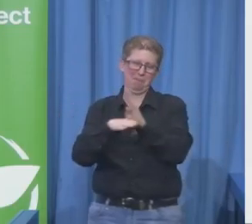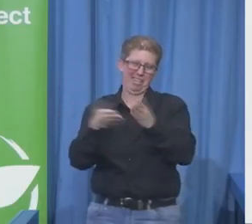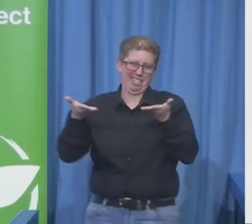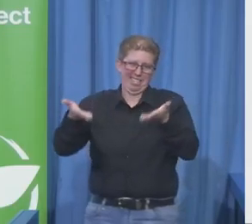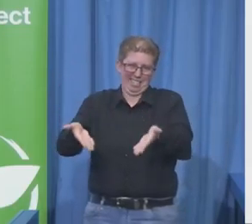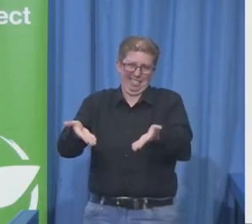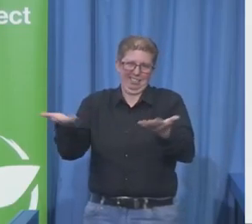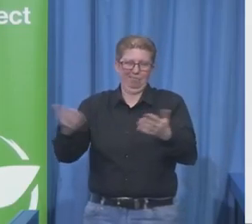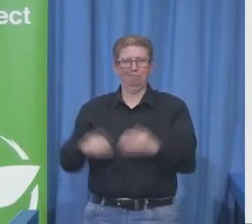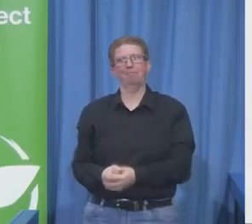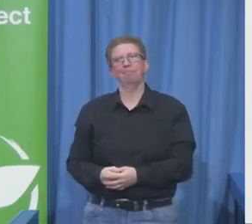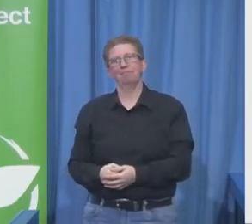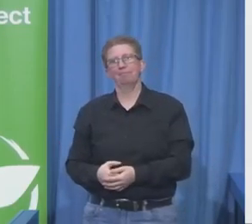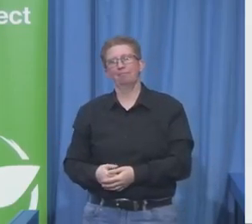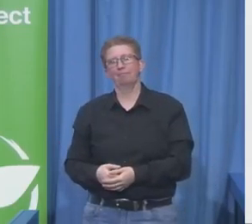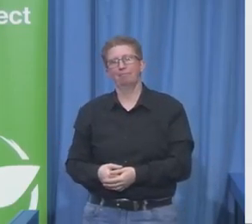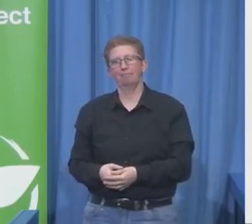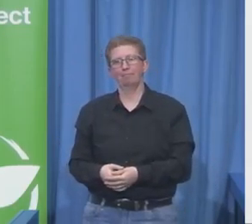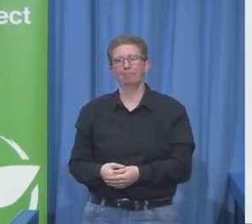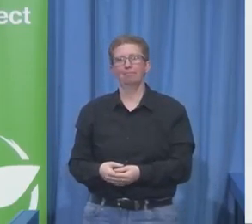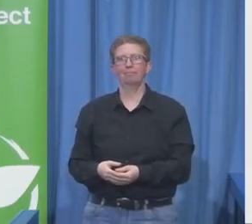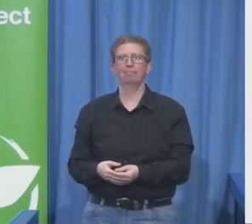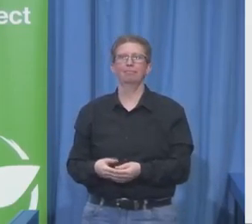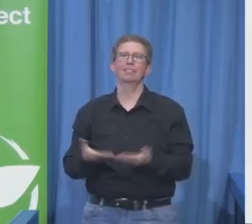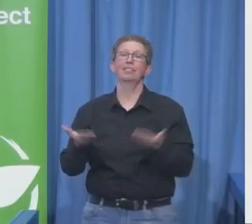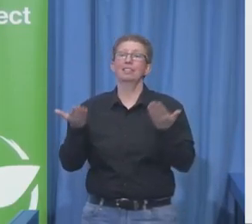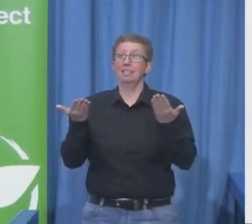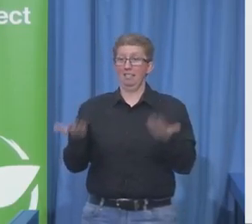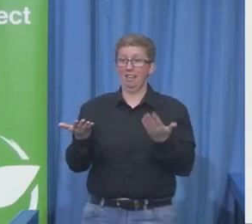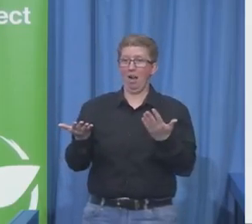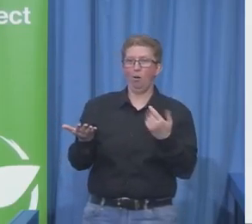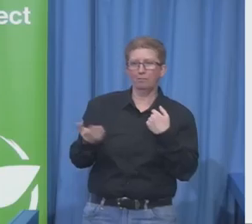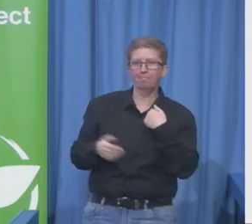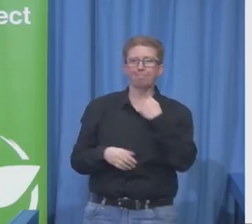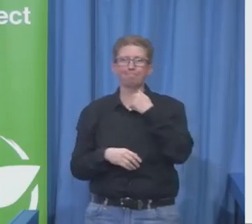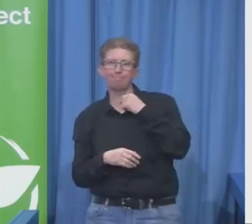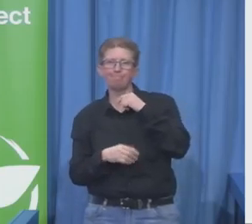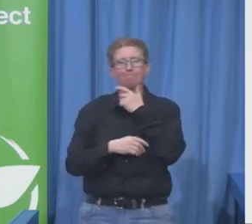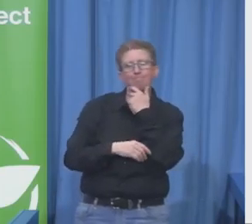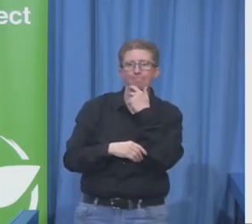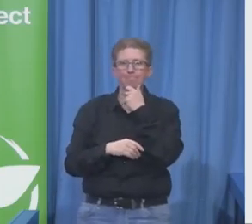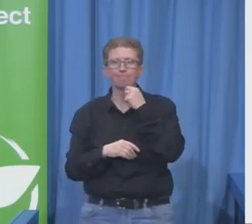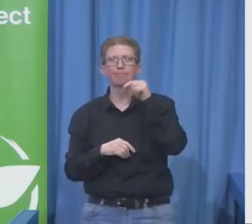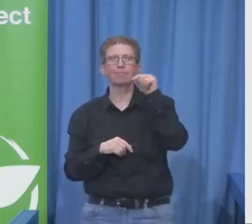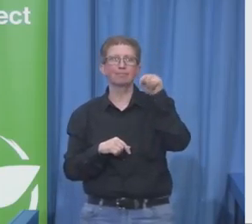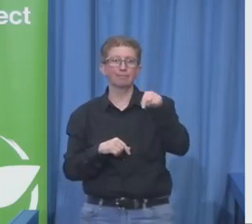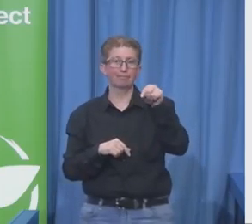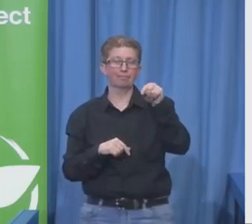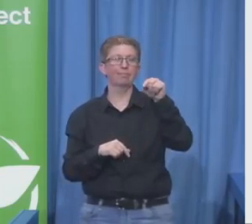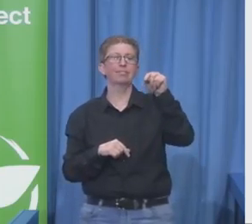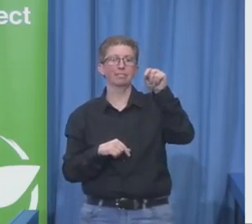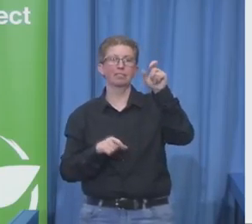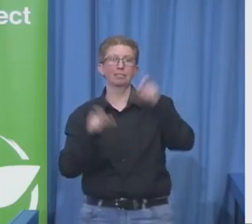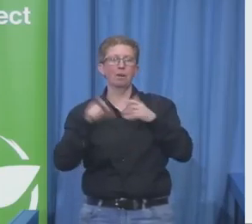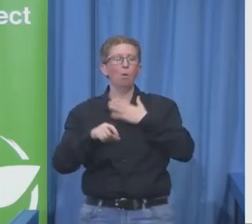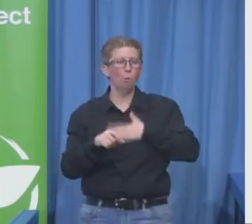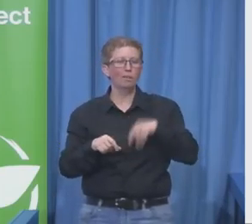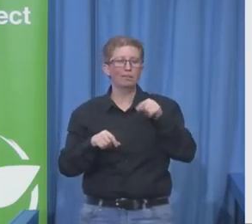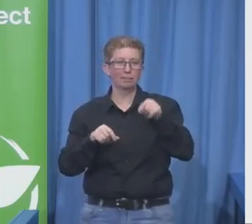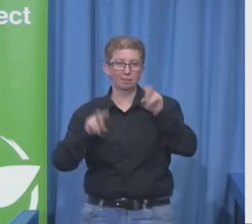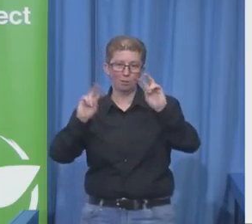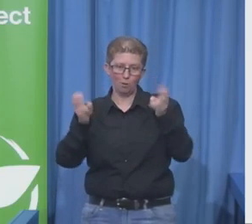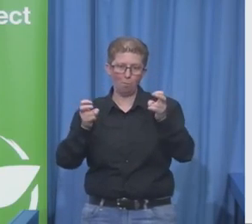people who really want to work with us, or local Microsoft offices who really want to work with us to promote this subject even further, and then to highlight